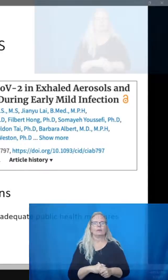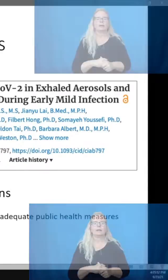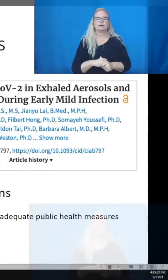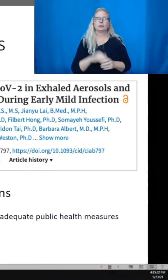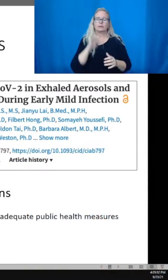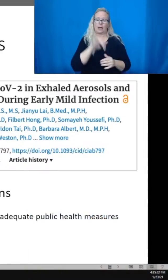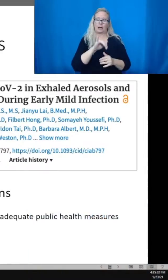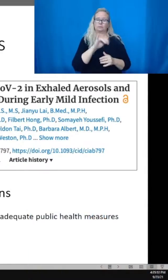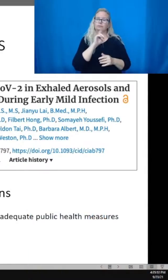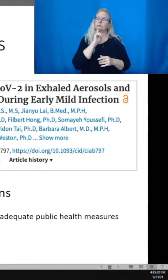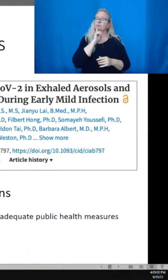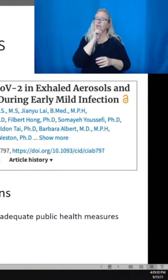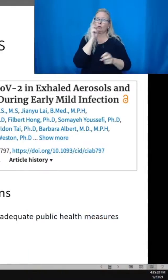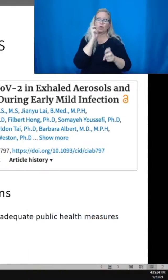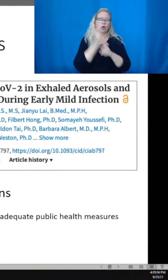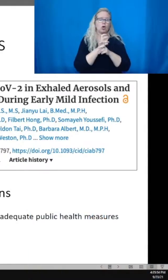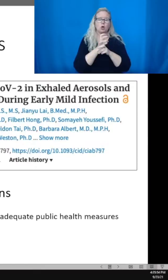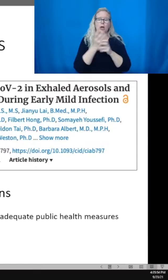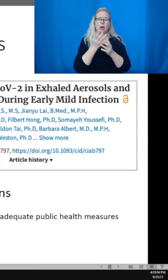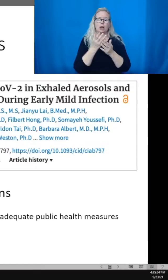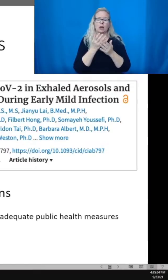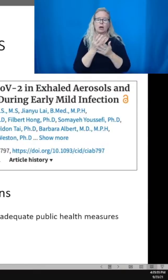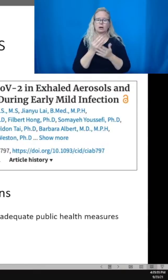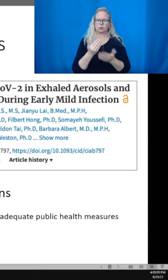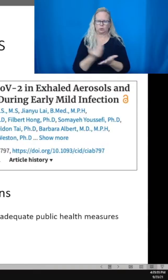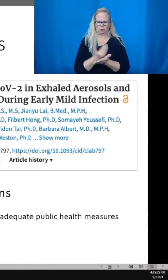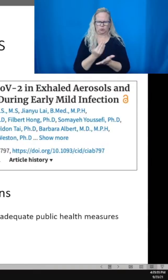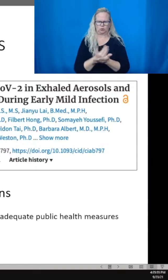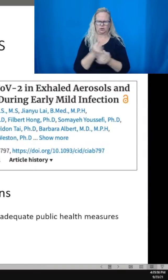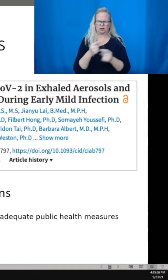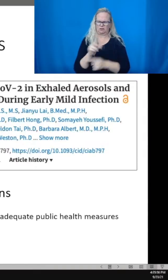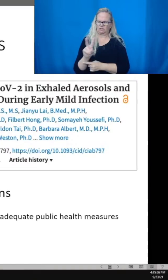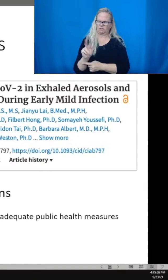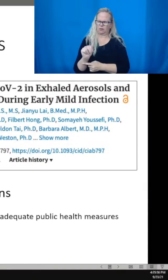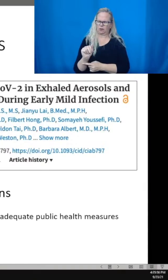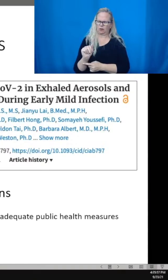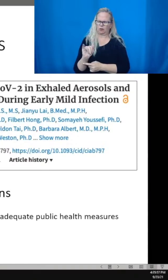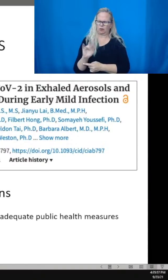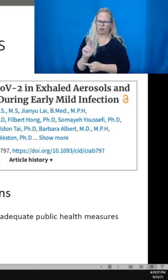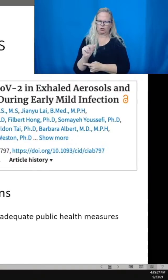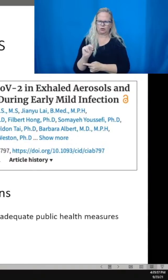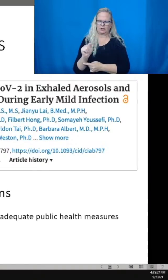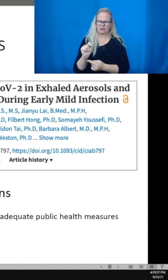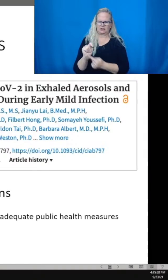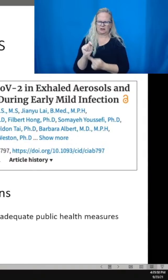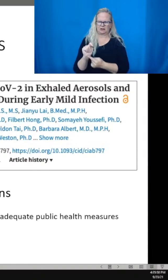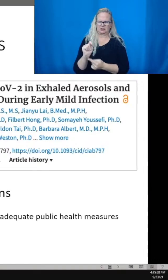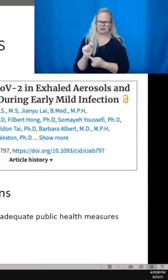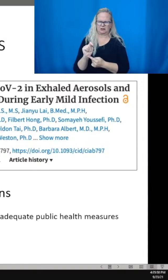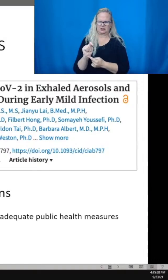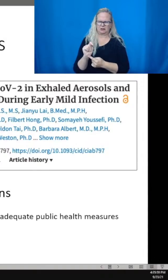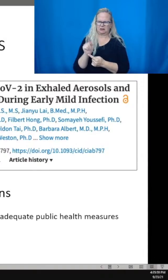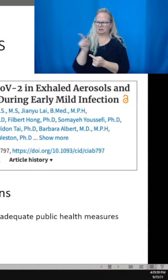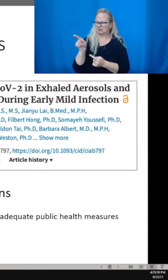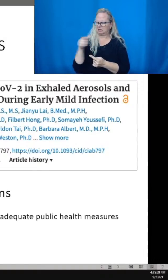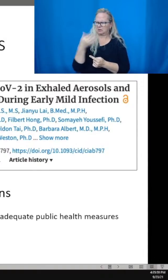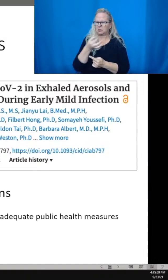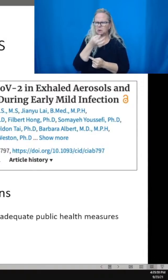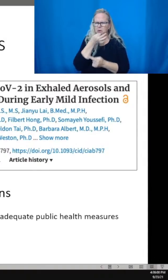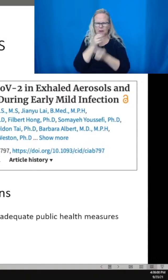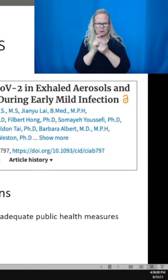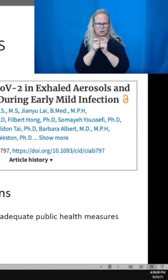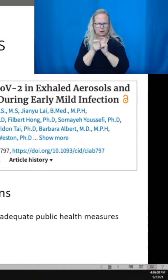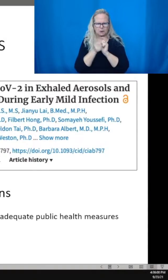spreading from person to person. And a recent study concluded that this is partly because SARS-CoV-2 is evolving toward more efficient aerosol